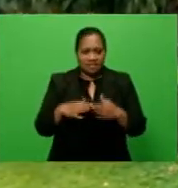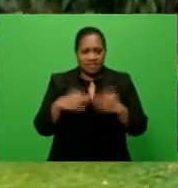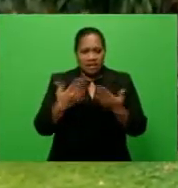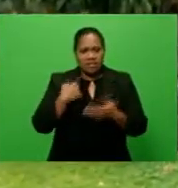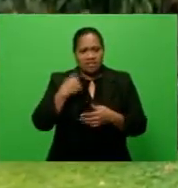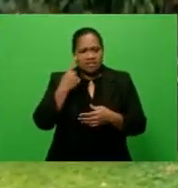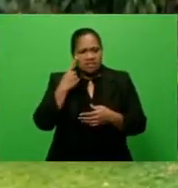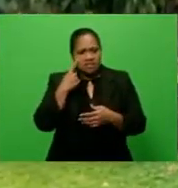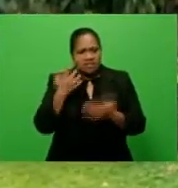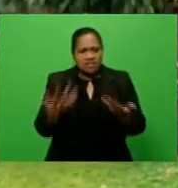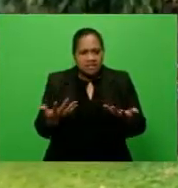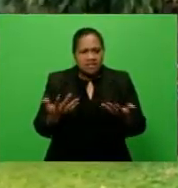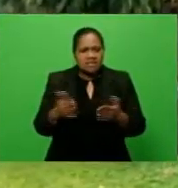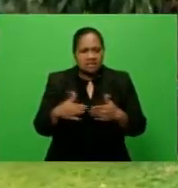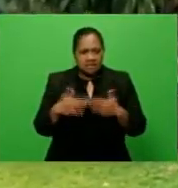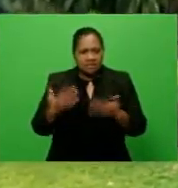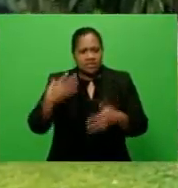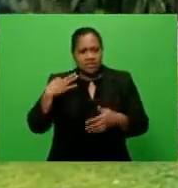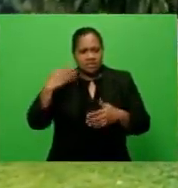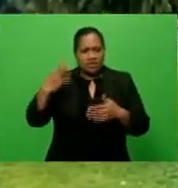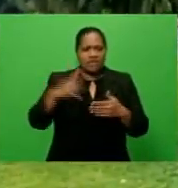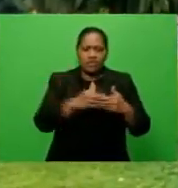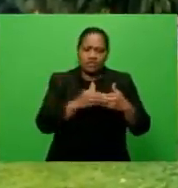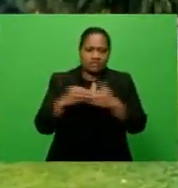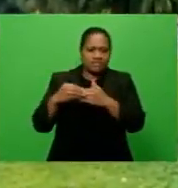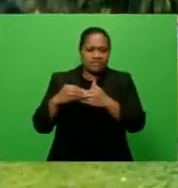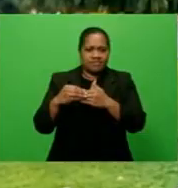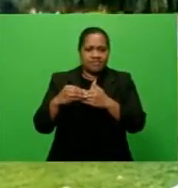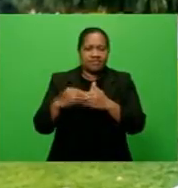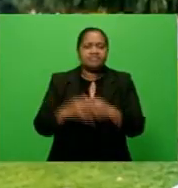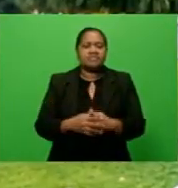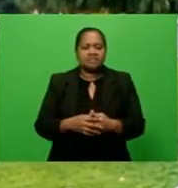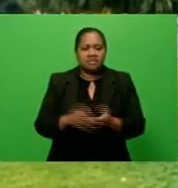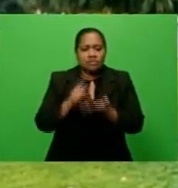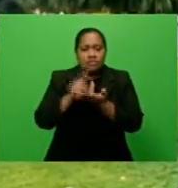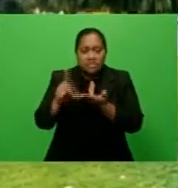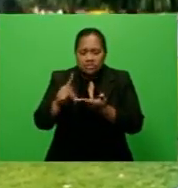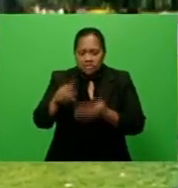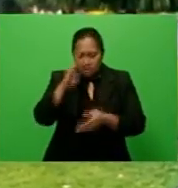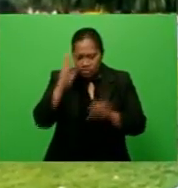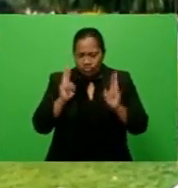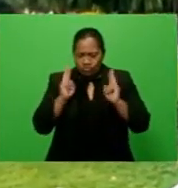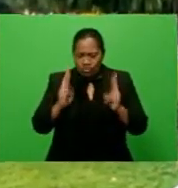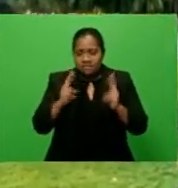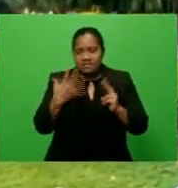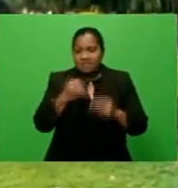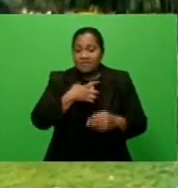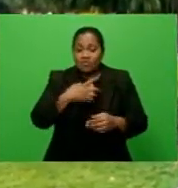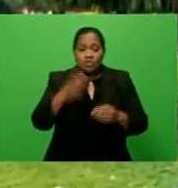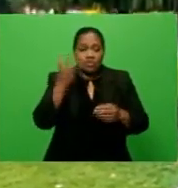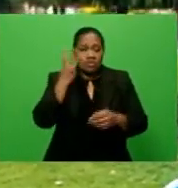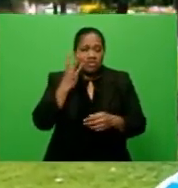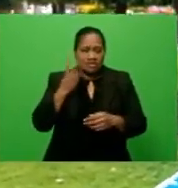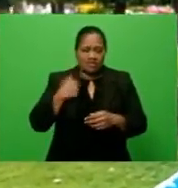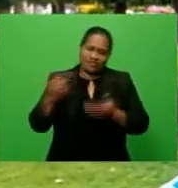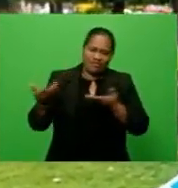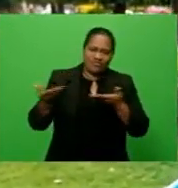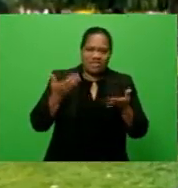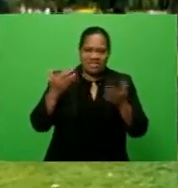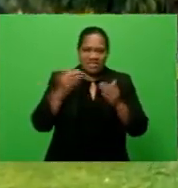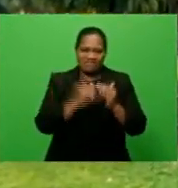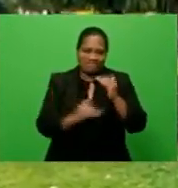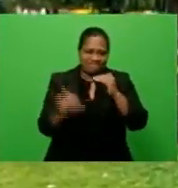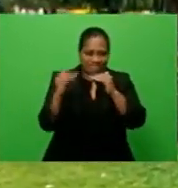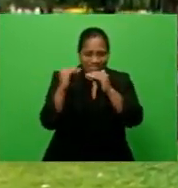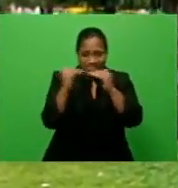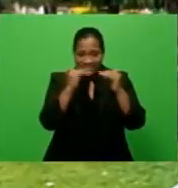only woman that has applied for a leadership position. I wish that there had been more women, but I bring in that gender equality to